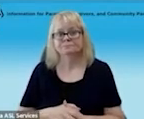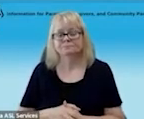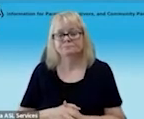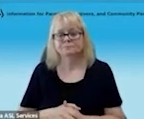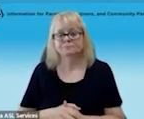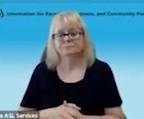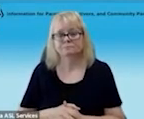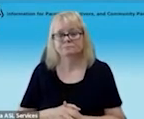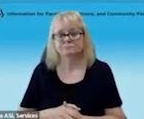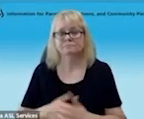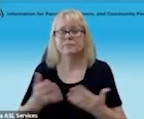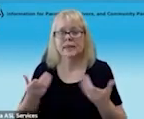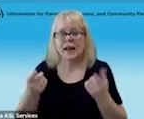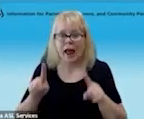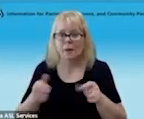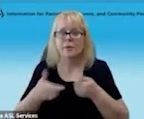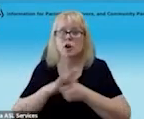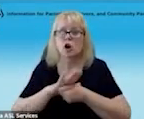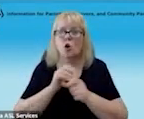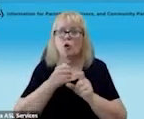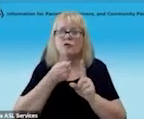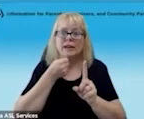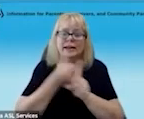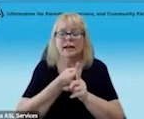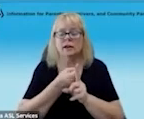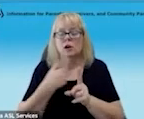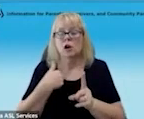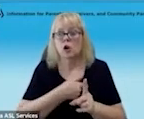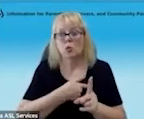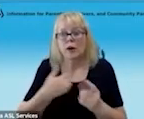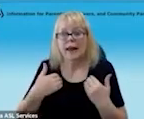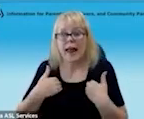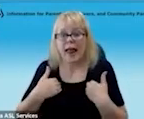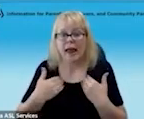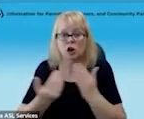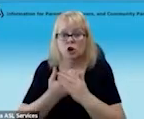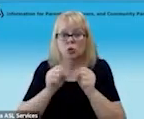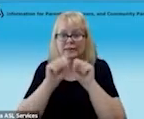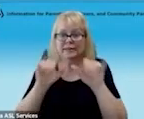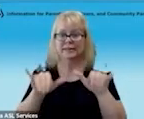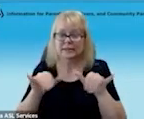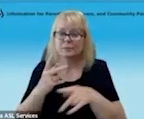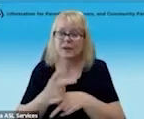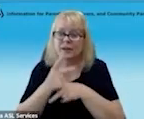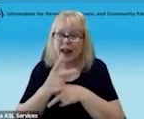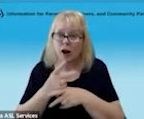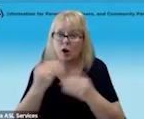they're all located in the same family medicine space, clinical space. Next slide,